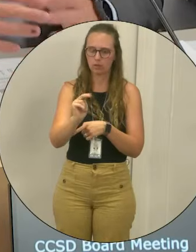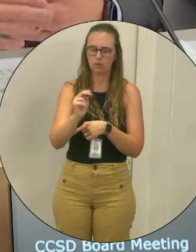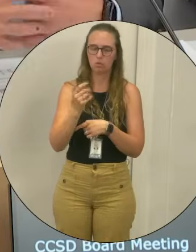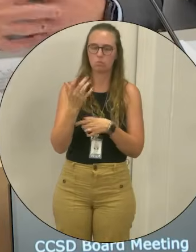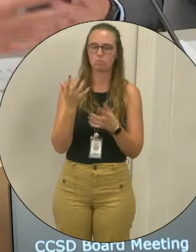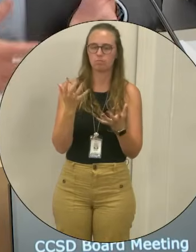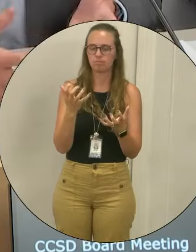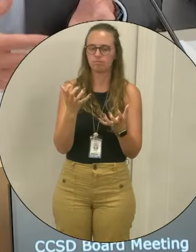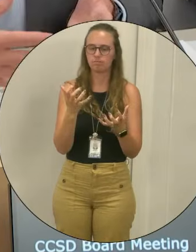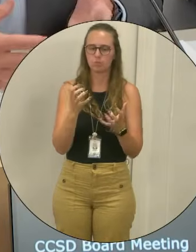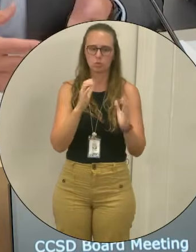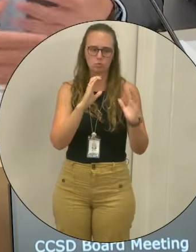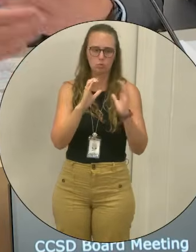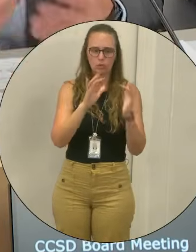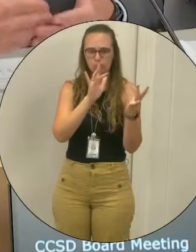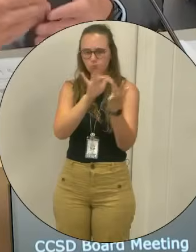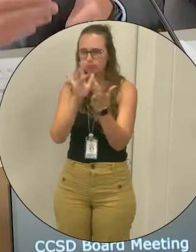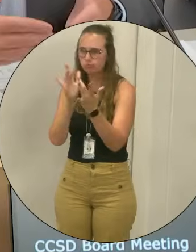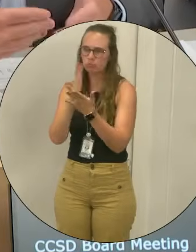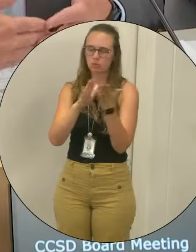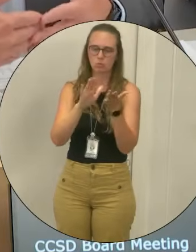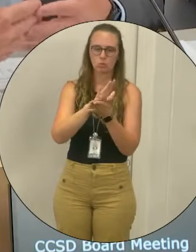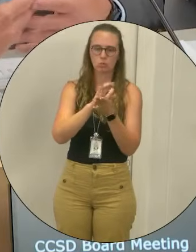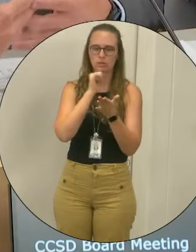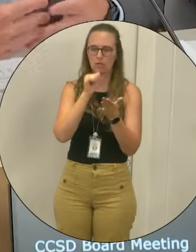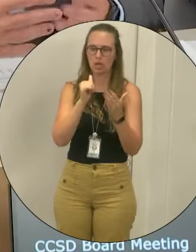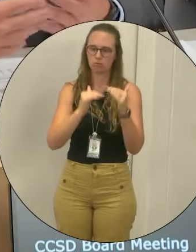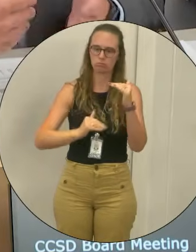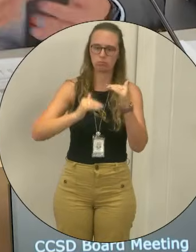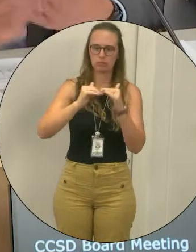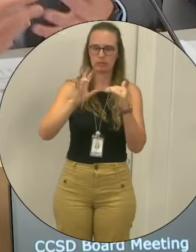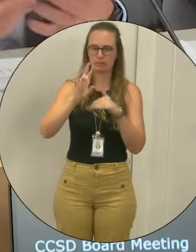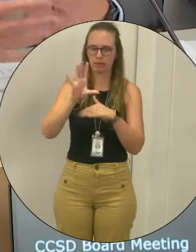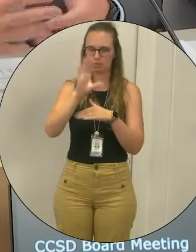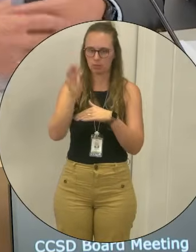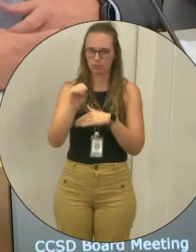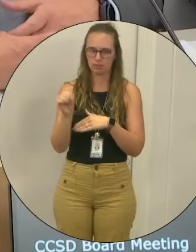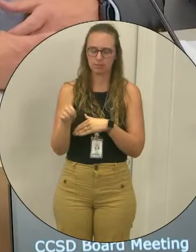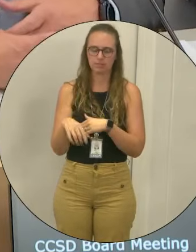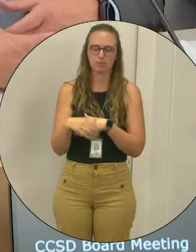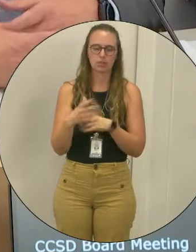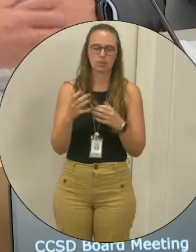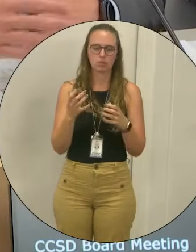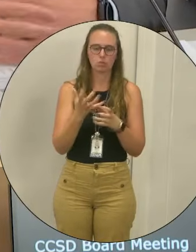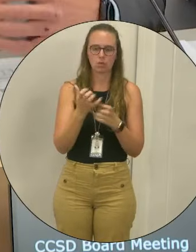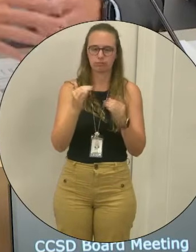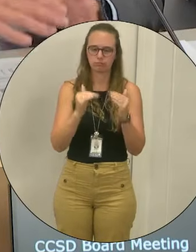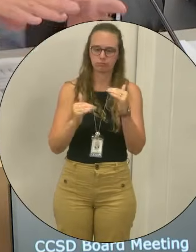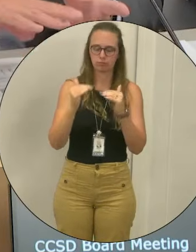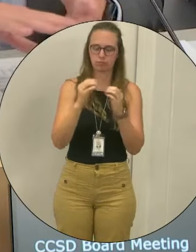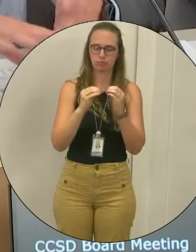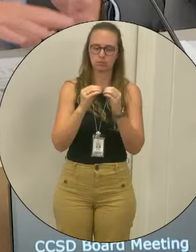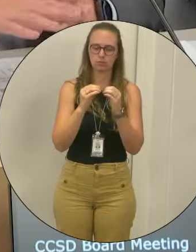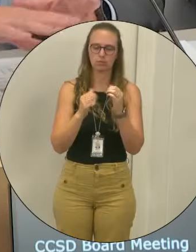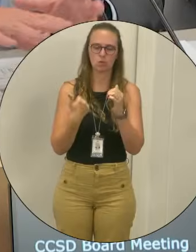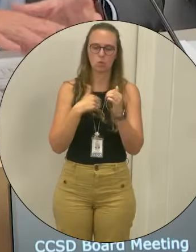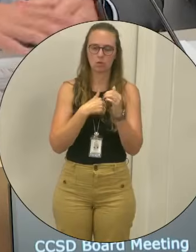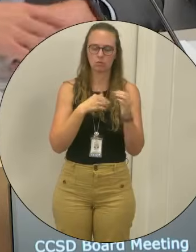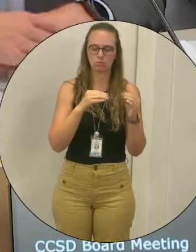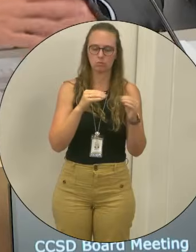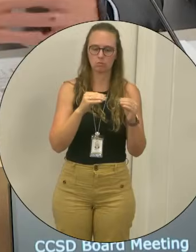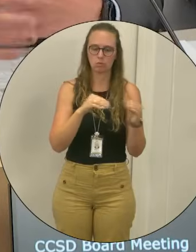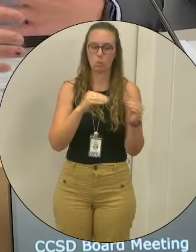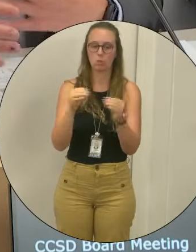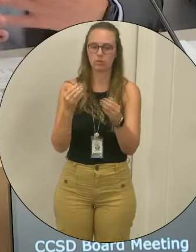try to communicate with some of our schools that did not meet that 75%, just to increase that. So we did move some